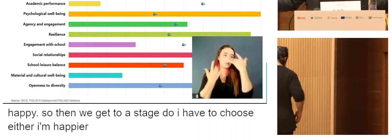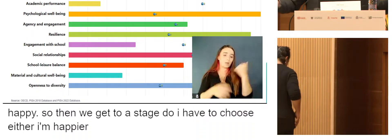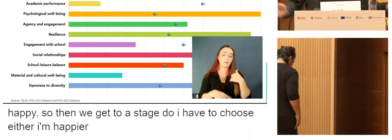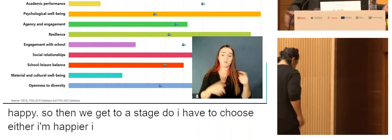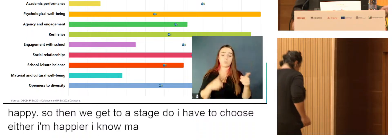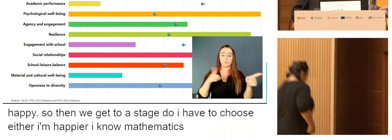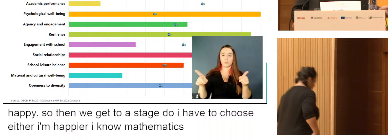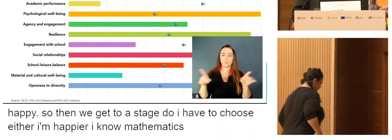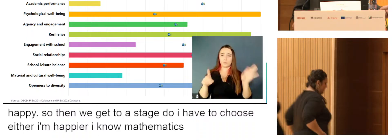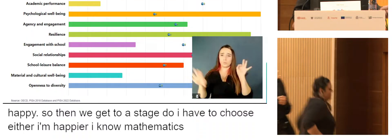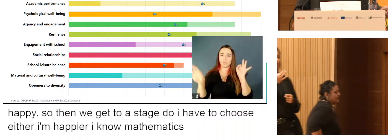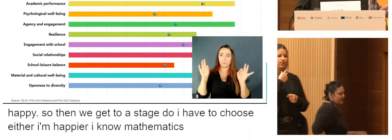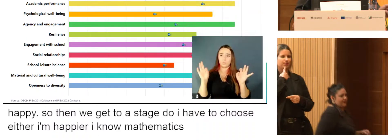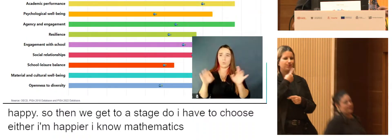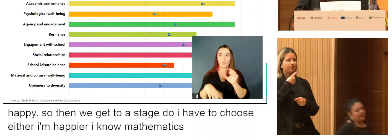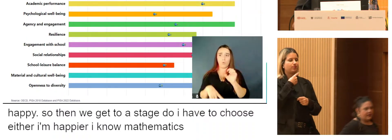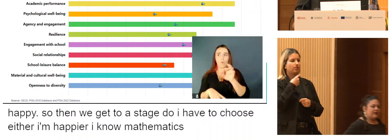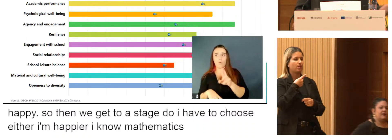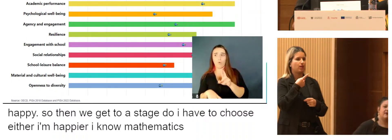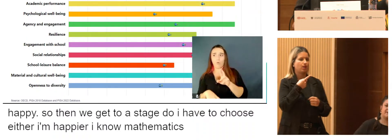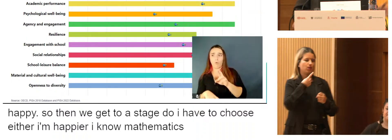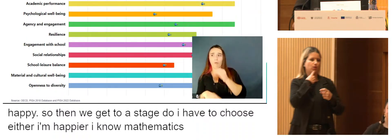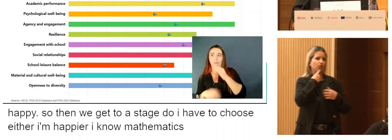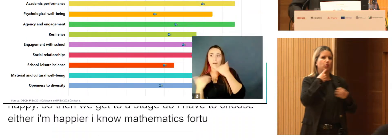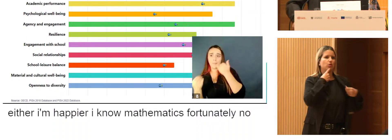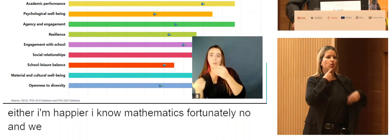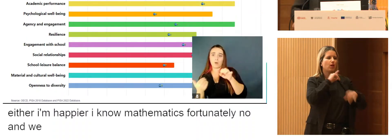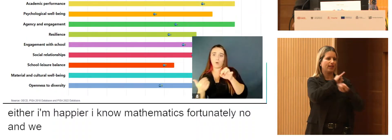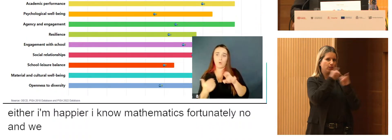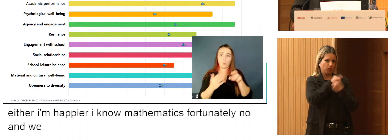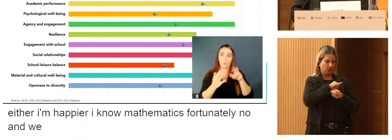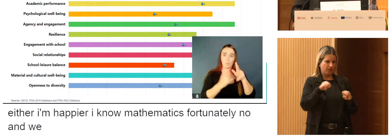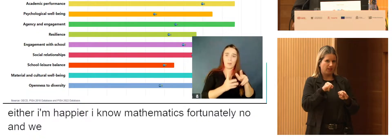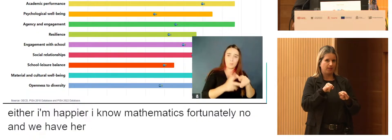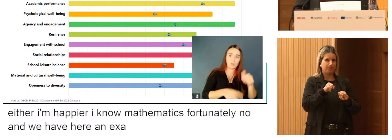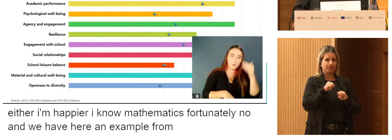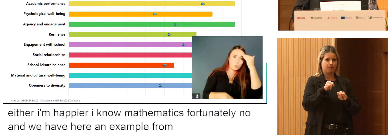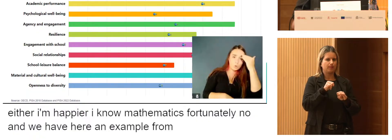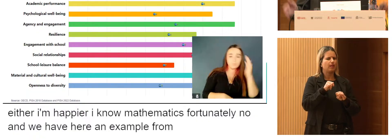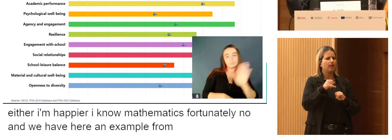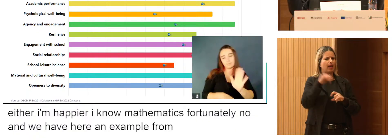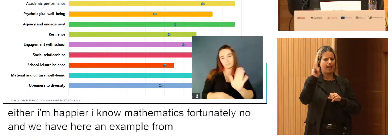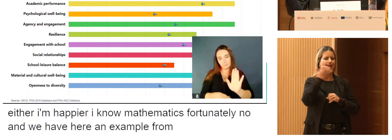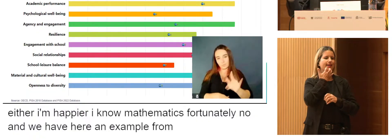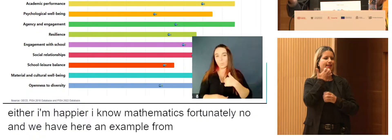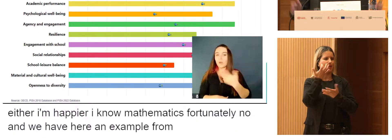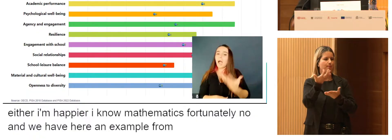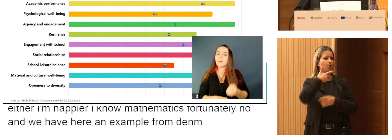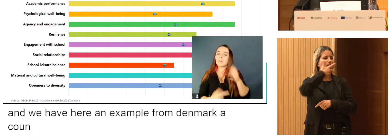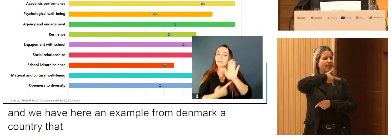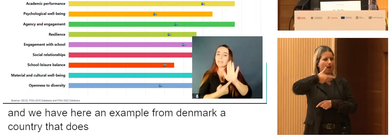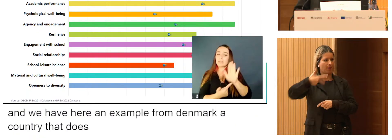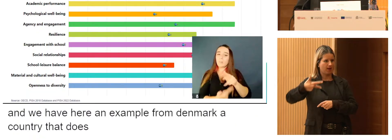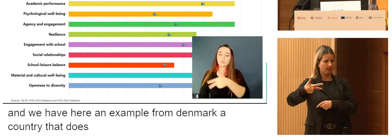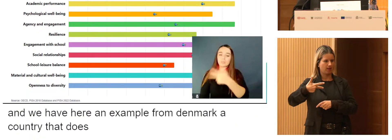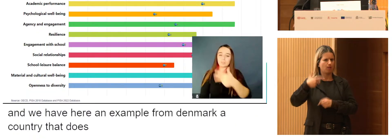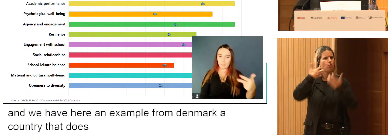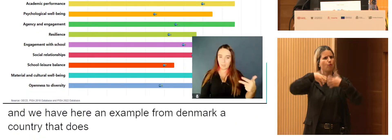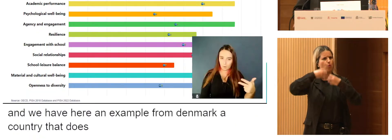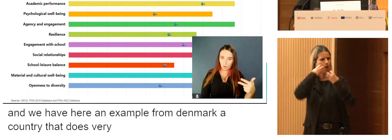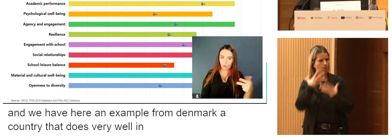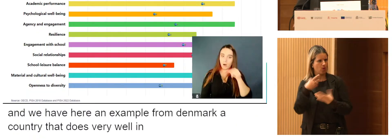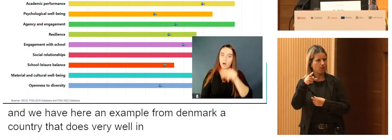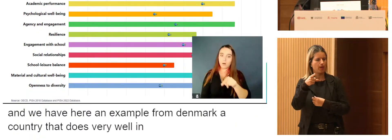mathematics. Fortunately, no. And we have here an example from Denmark, a country that does very well in the